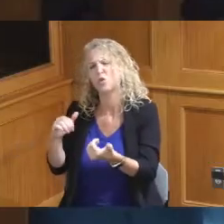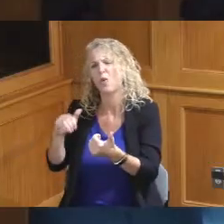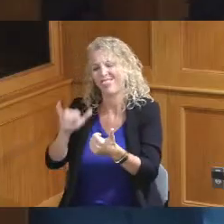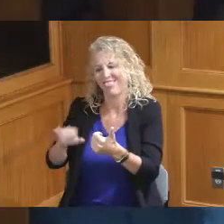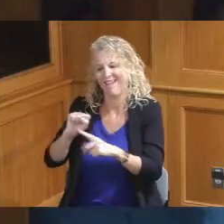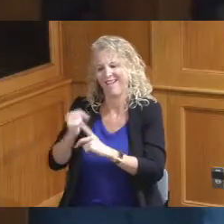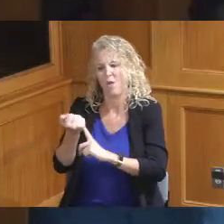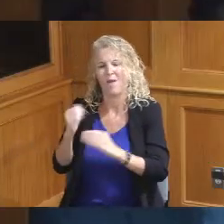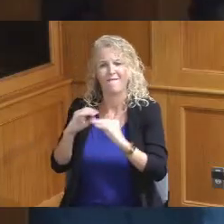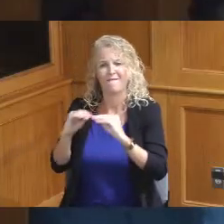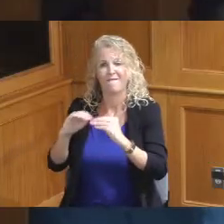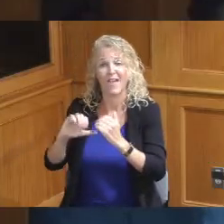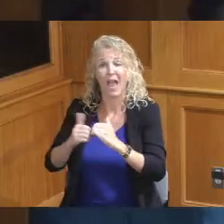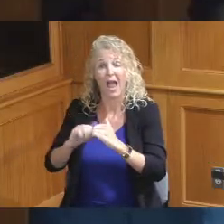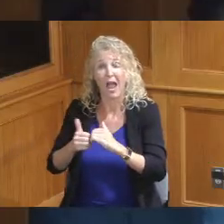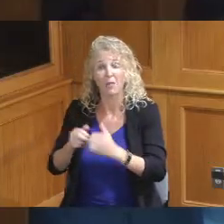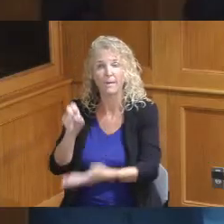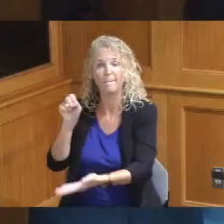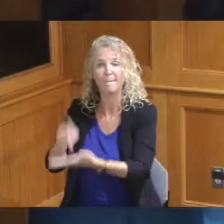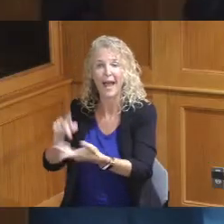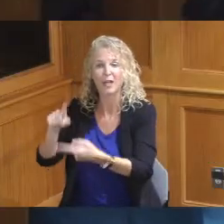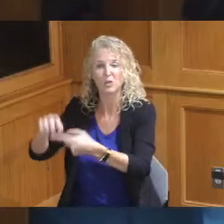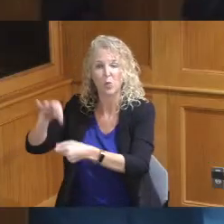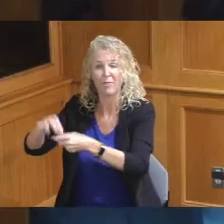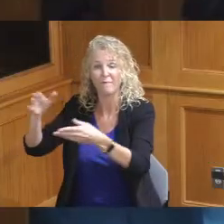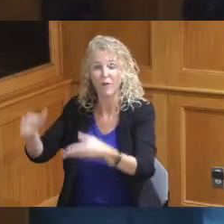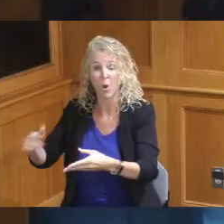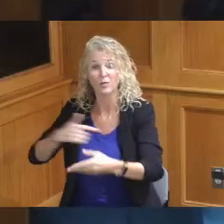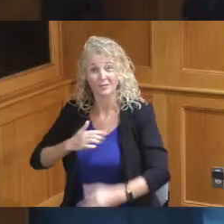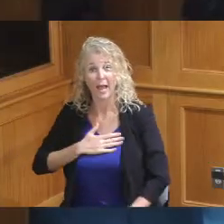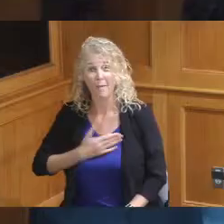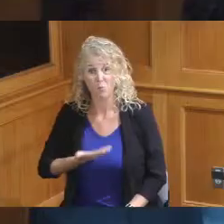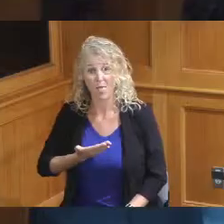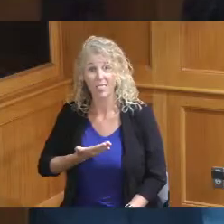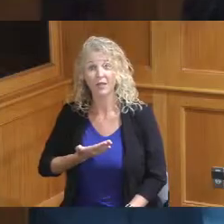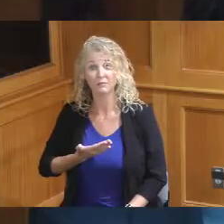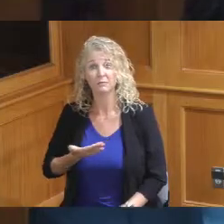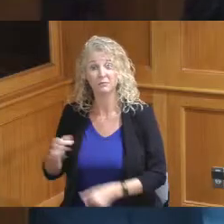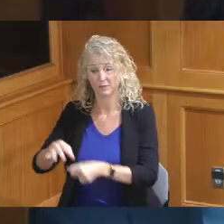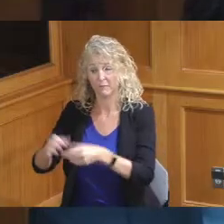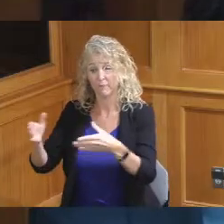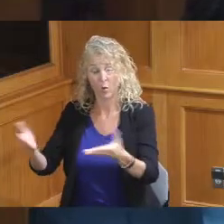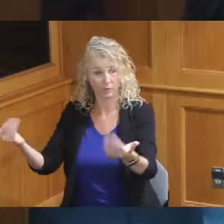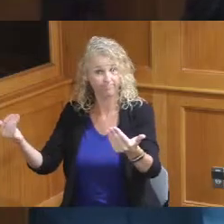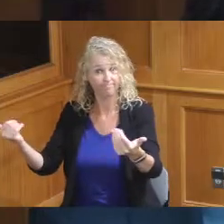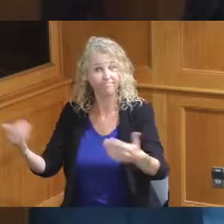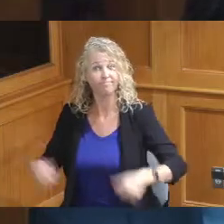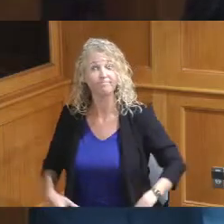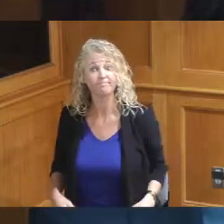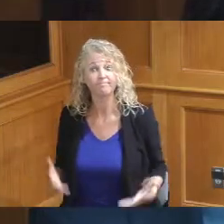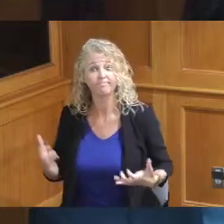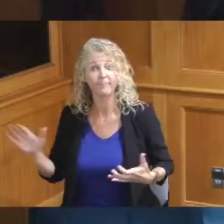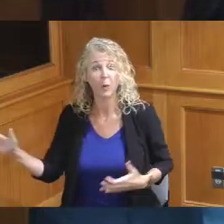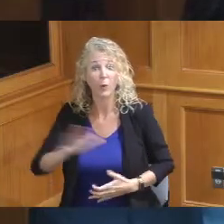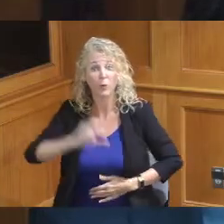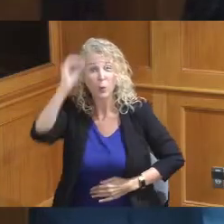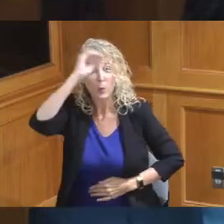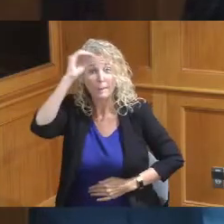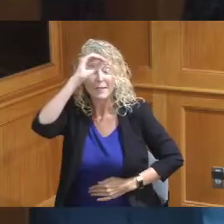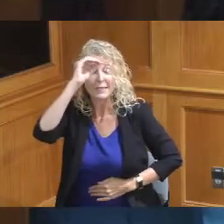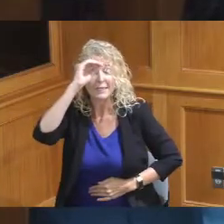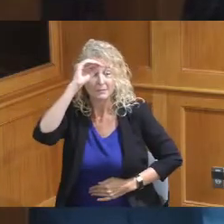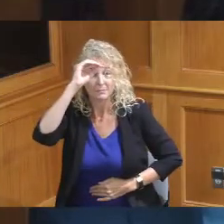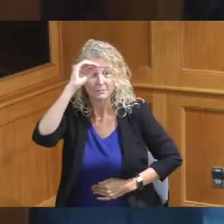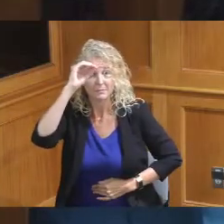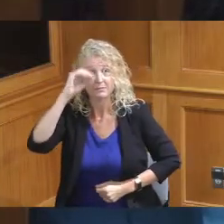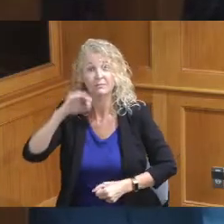this is to take it back to the voters. And I'm willing to take all this back to the voters. So then we can hear directly from them and the voters